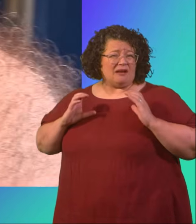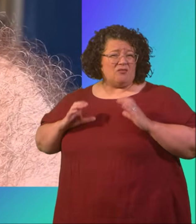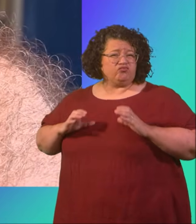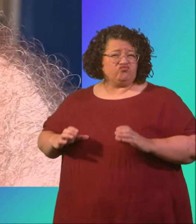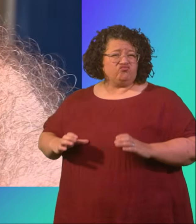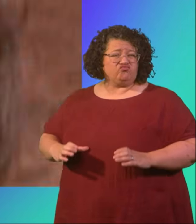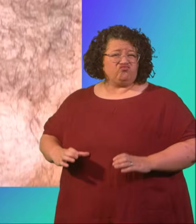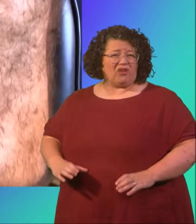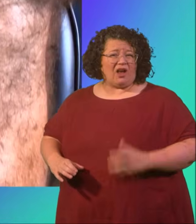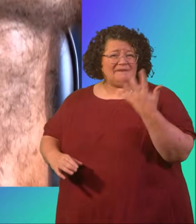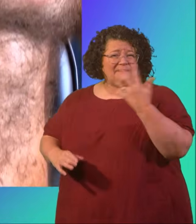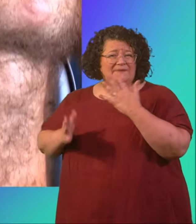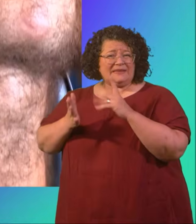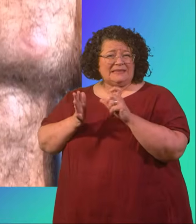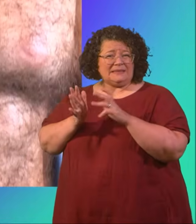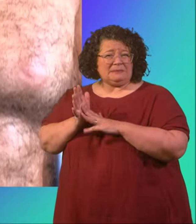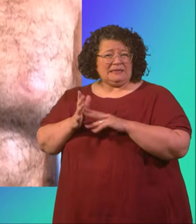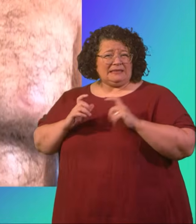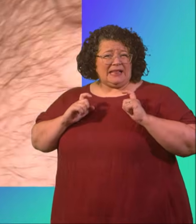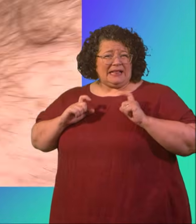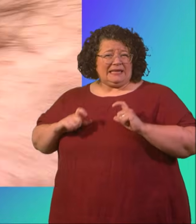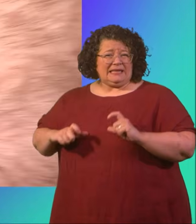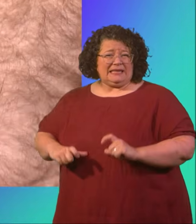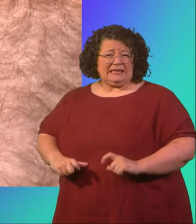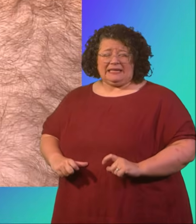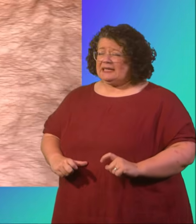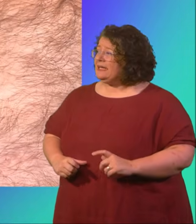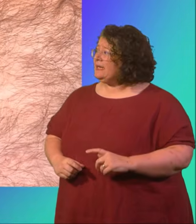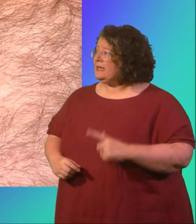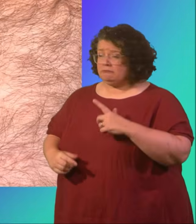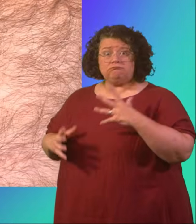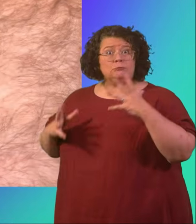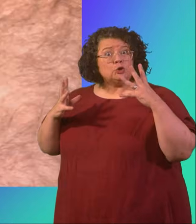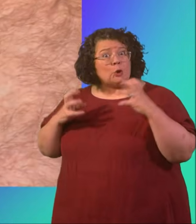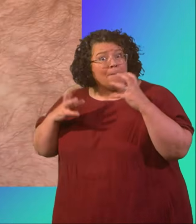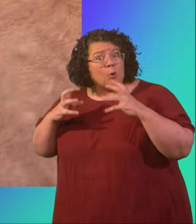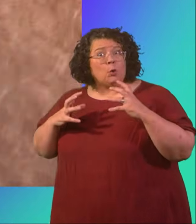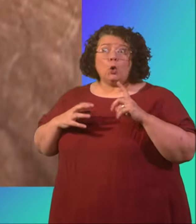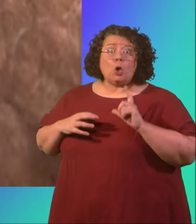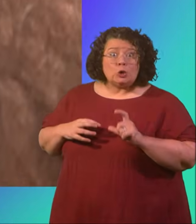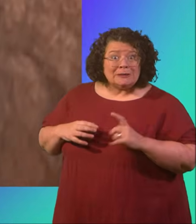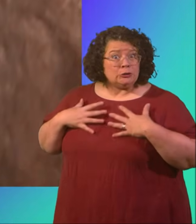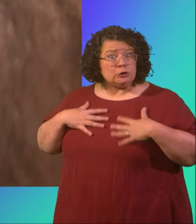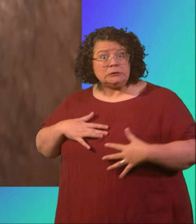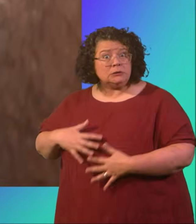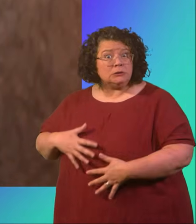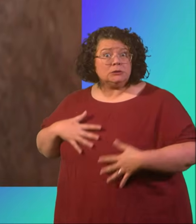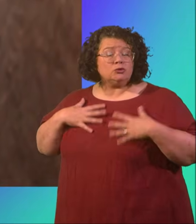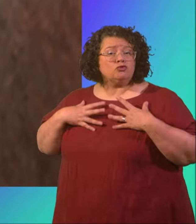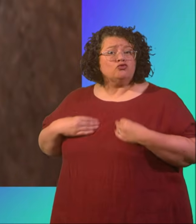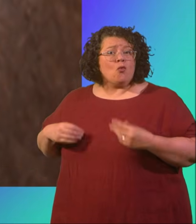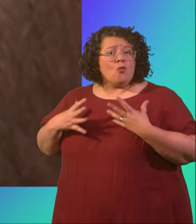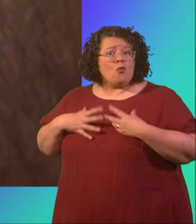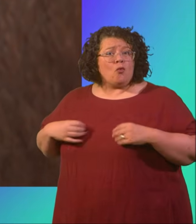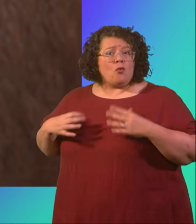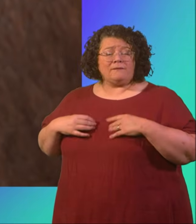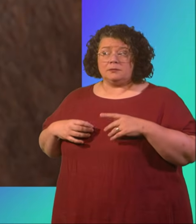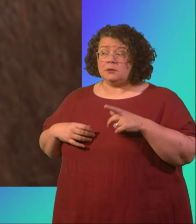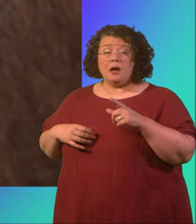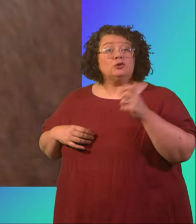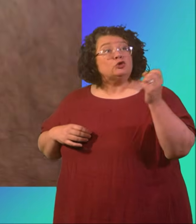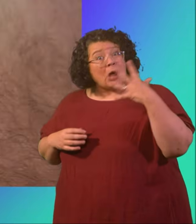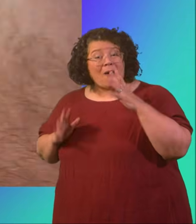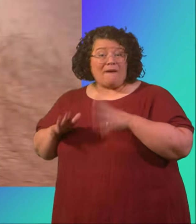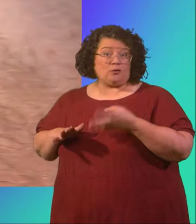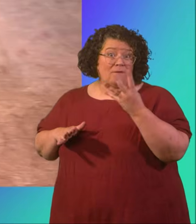to 15 centimetres long. He shampoos and conditions his chest to keep it soft and has to use 4 towels to